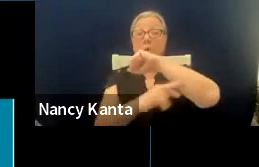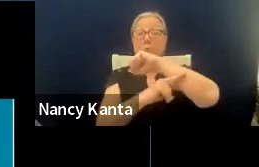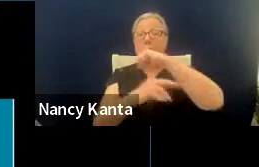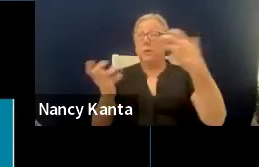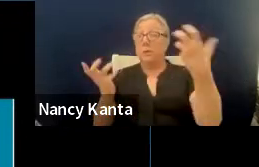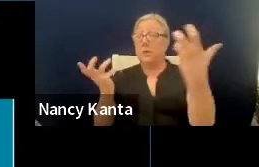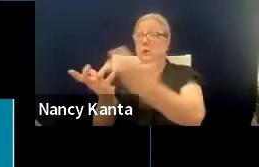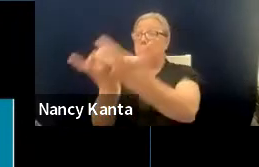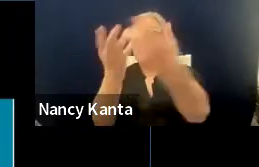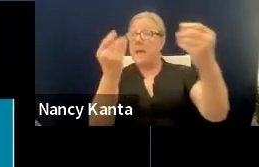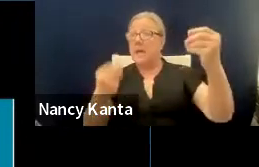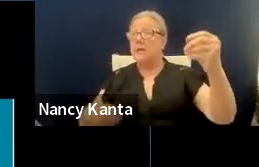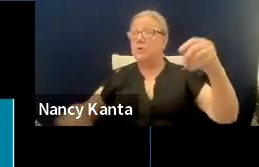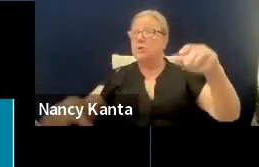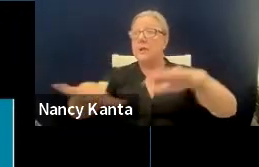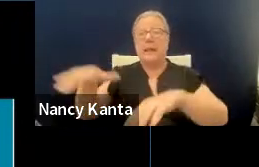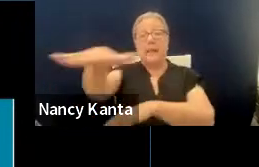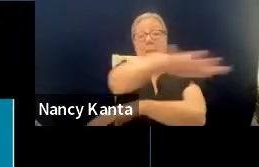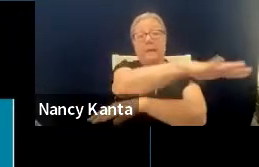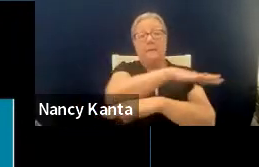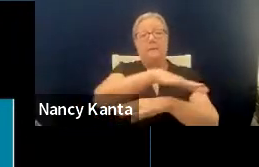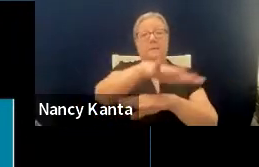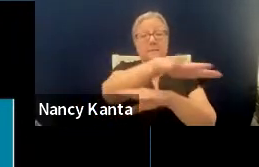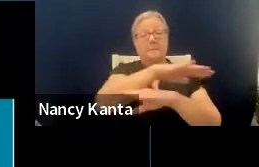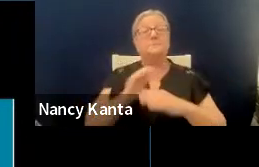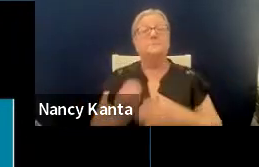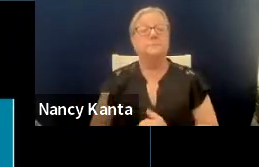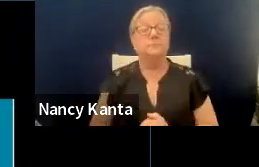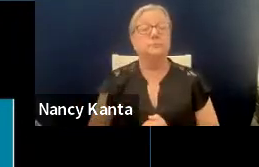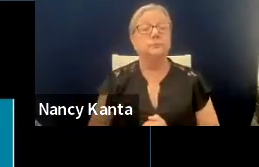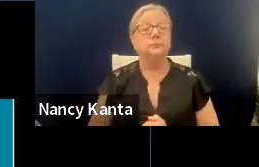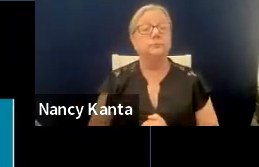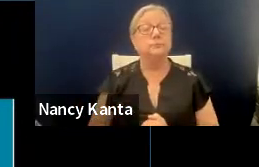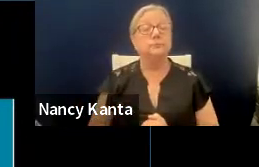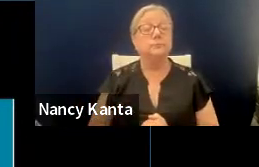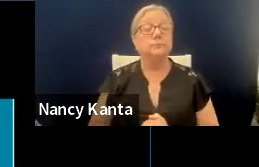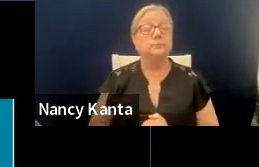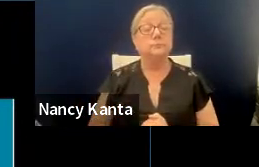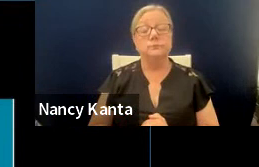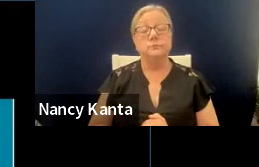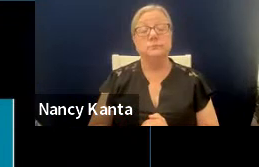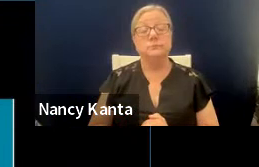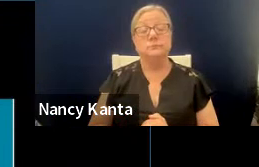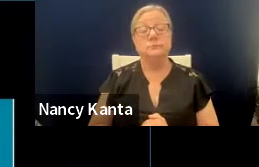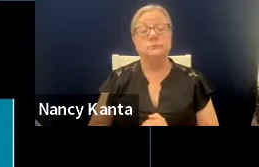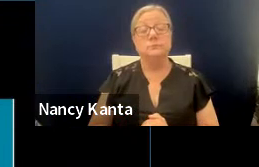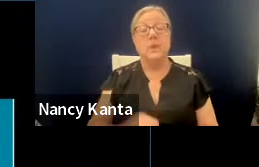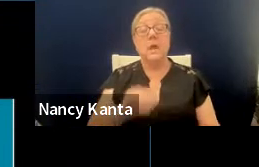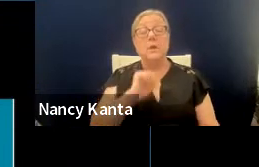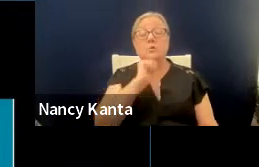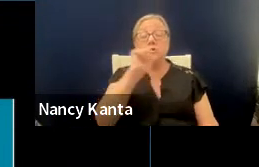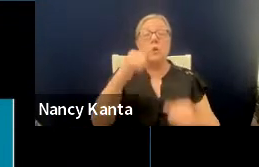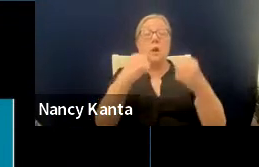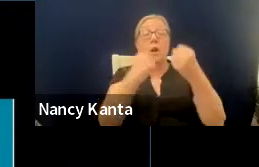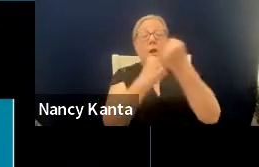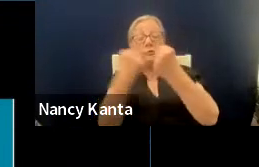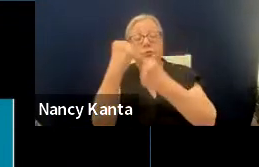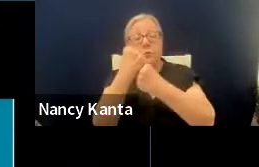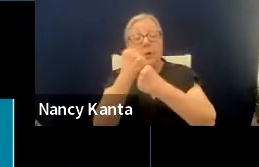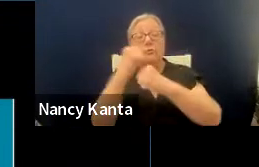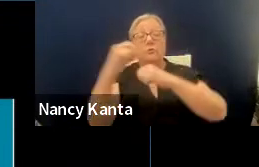scale aims down to things that are more specific. So non-structural bridge